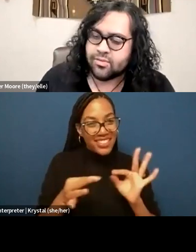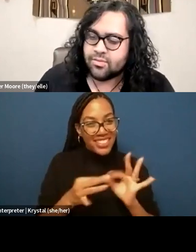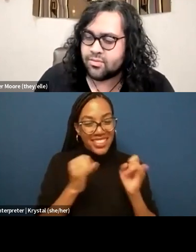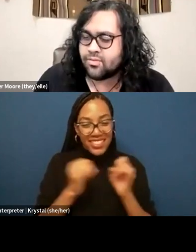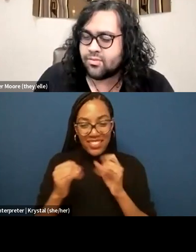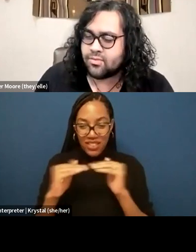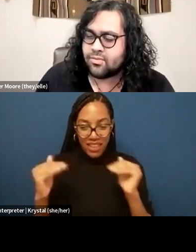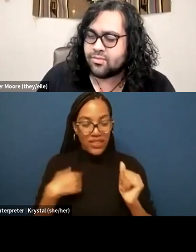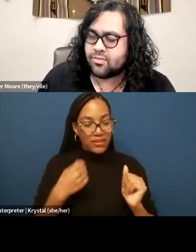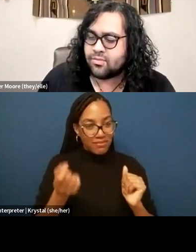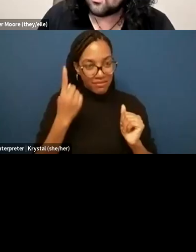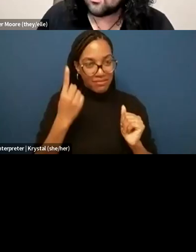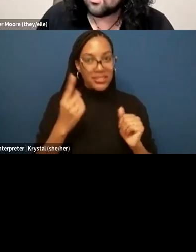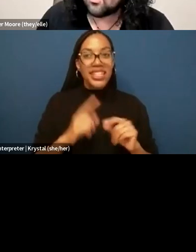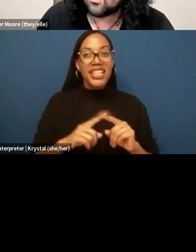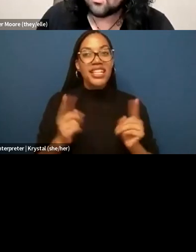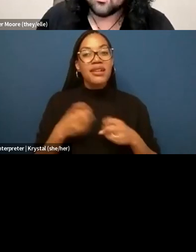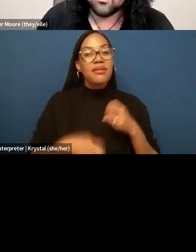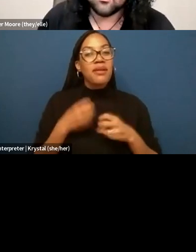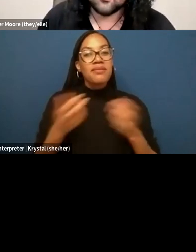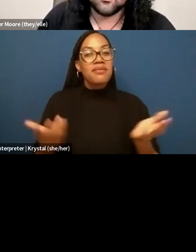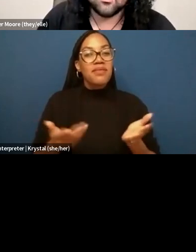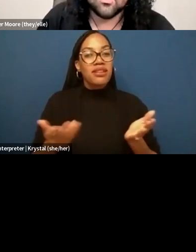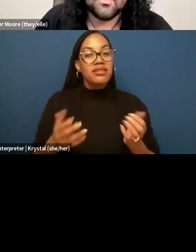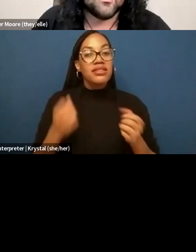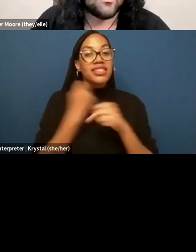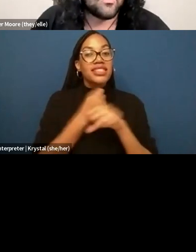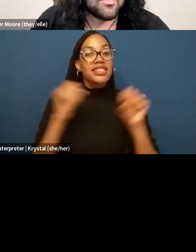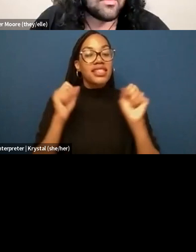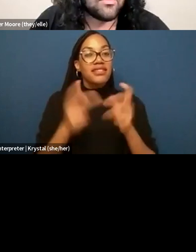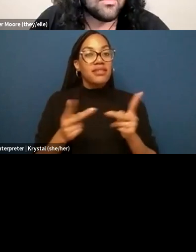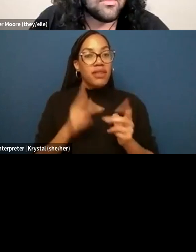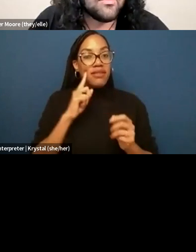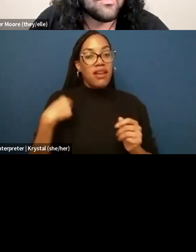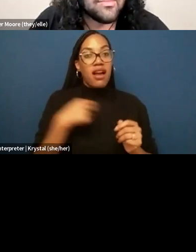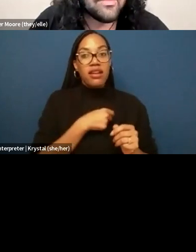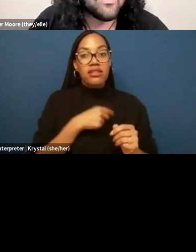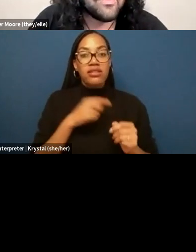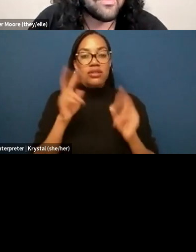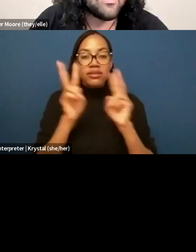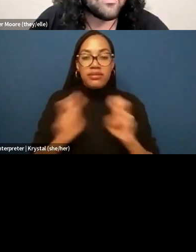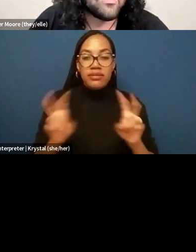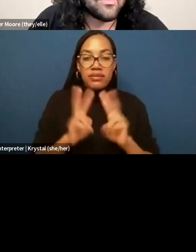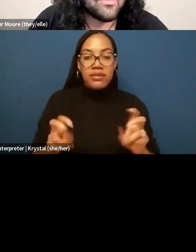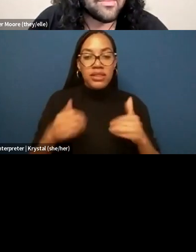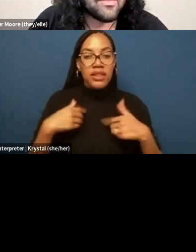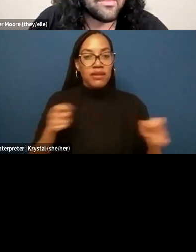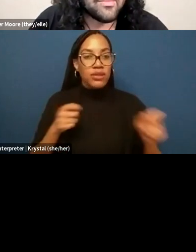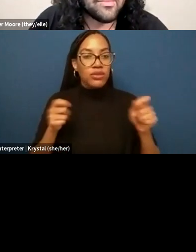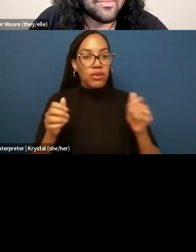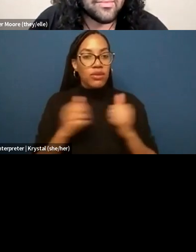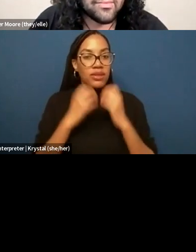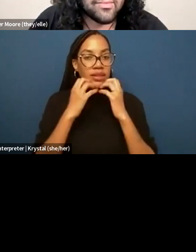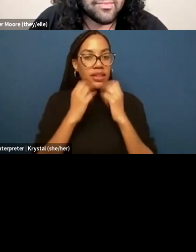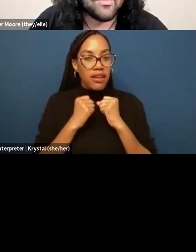level. But the problem is the safe space for us to explore and have control over care has been in